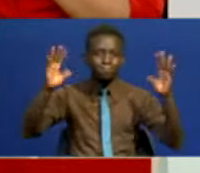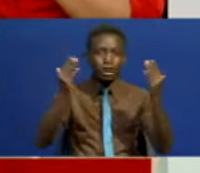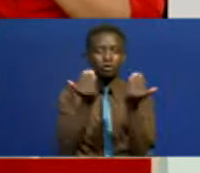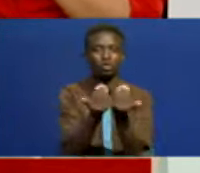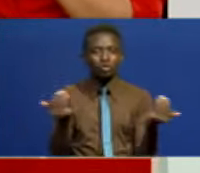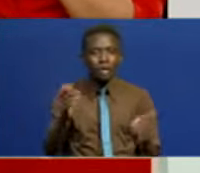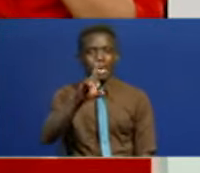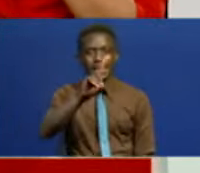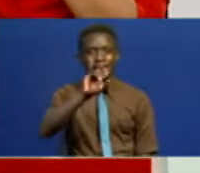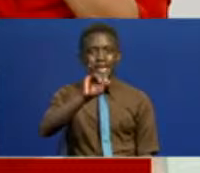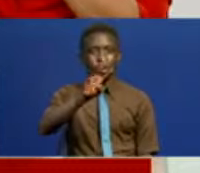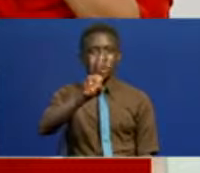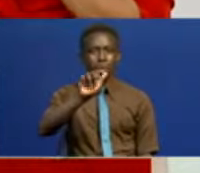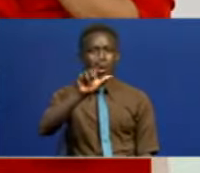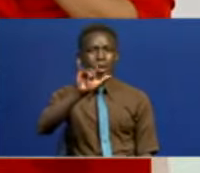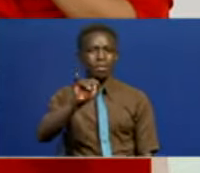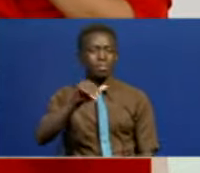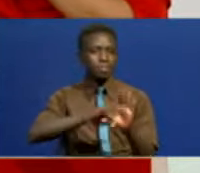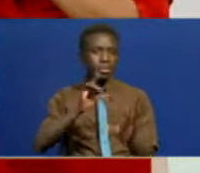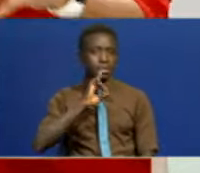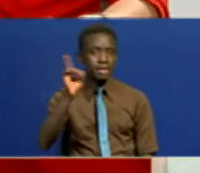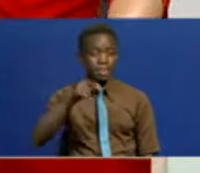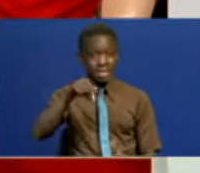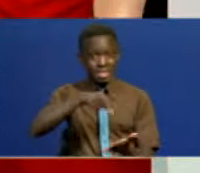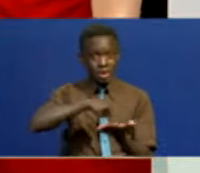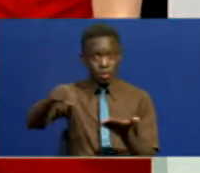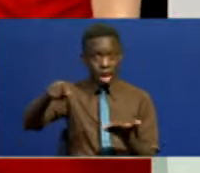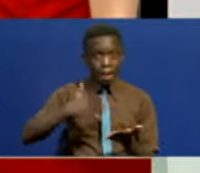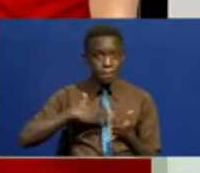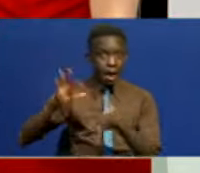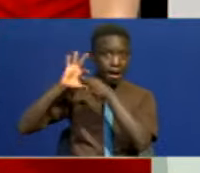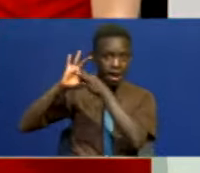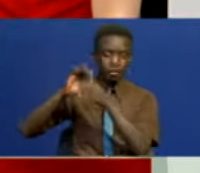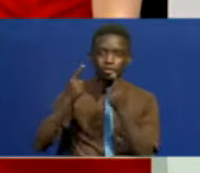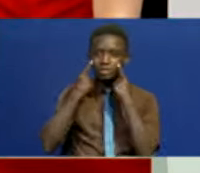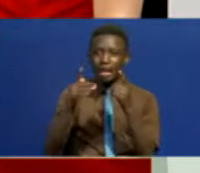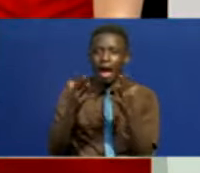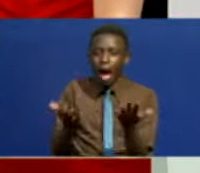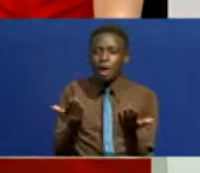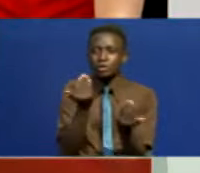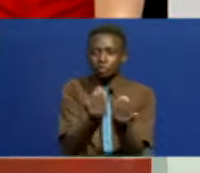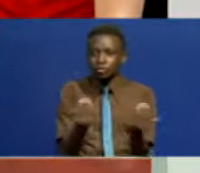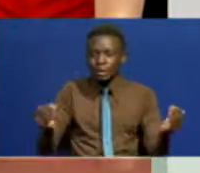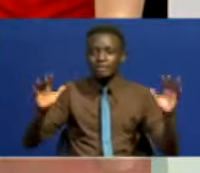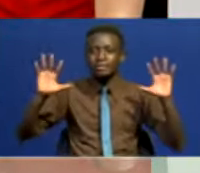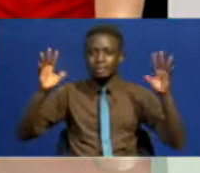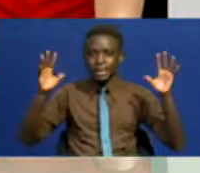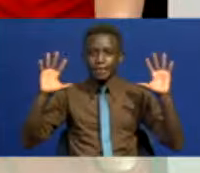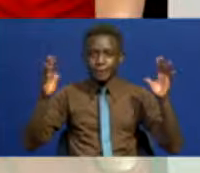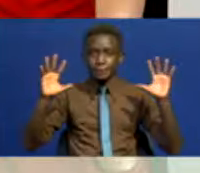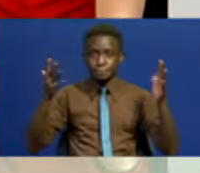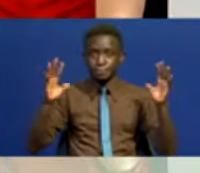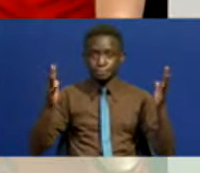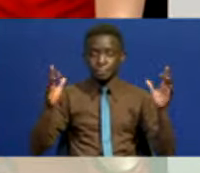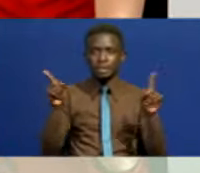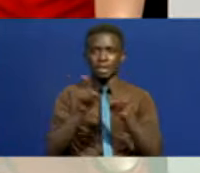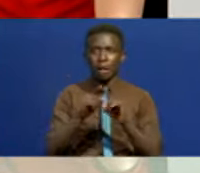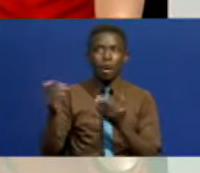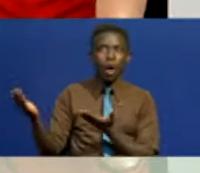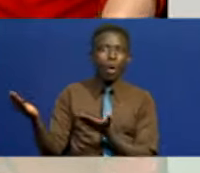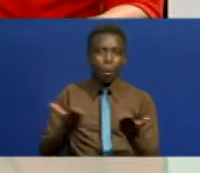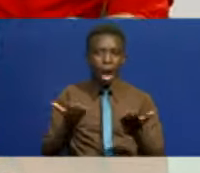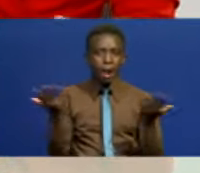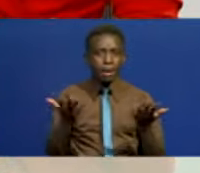Diwali in Nairobi. Well, this week on My Culture, we take a look at how the young ones celebrate and usher in